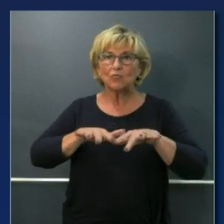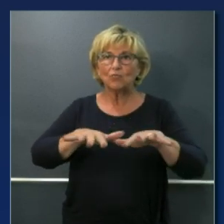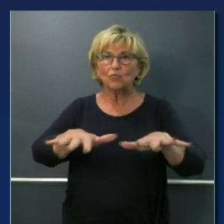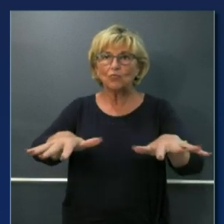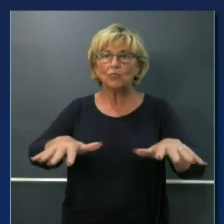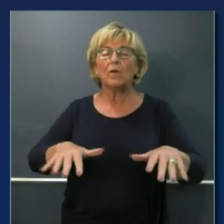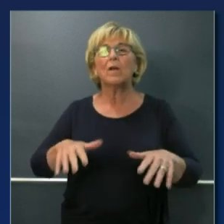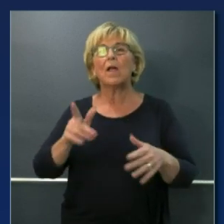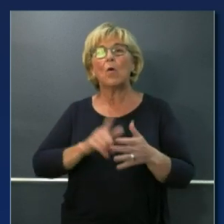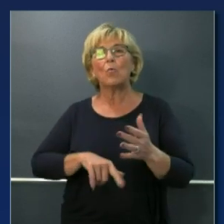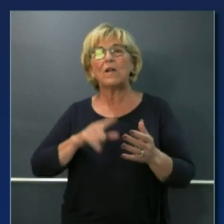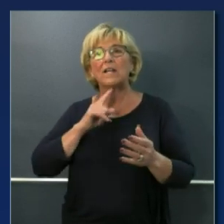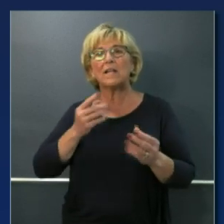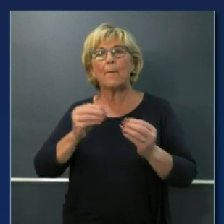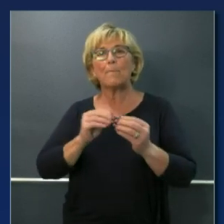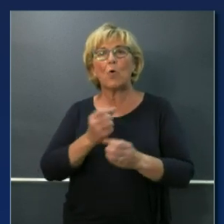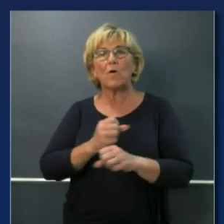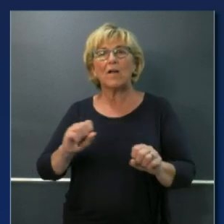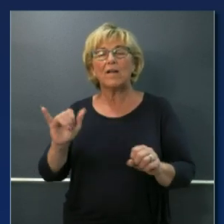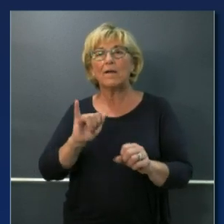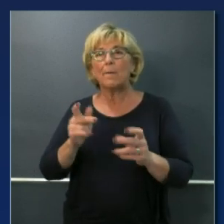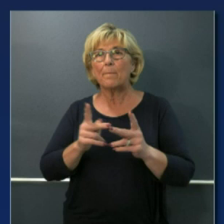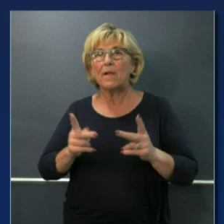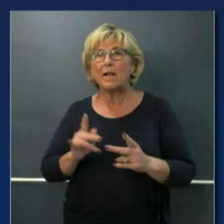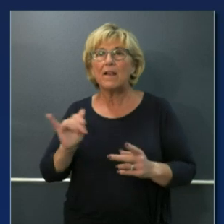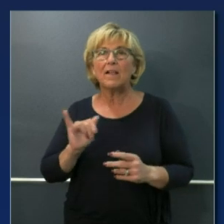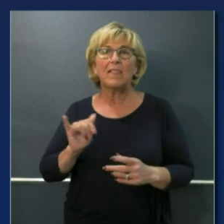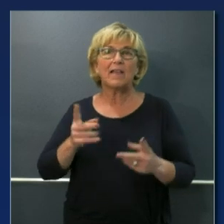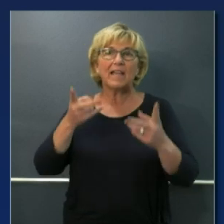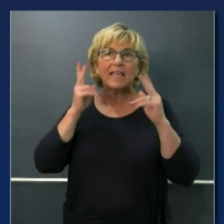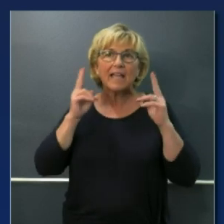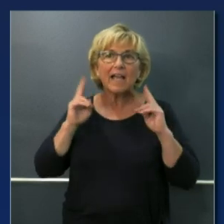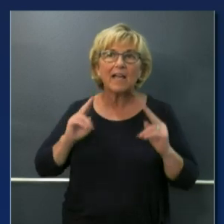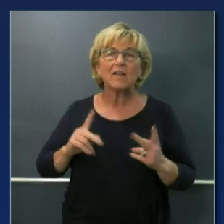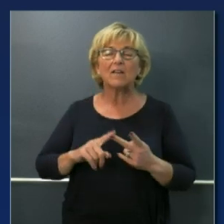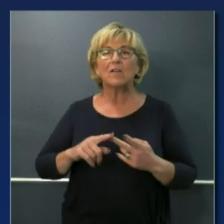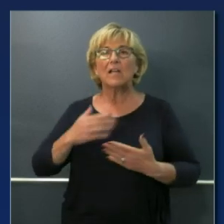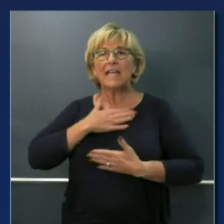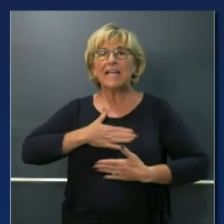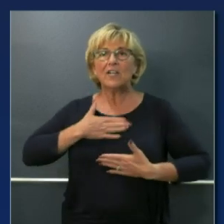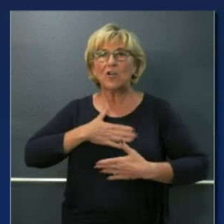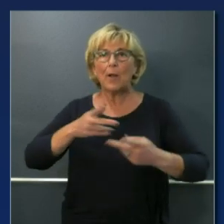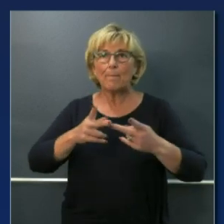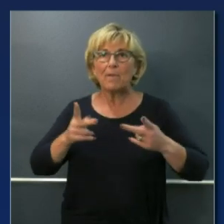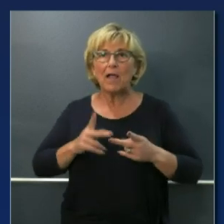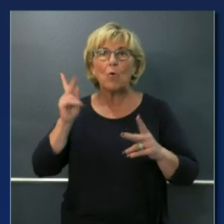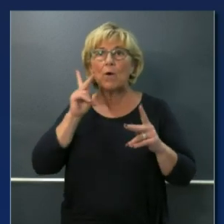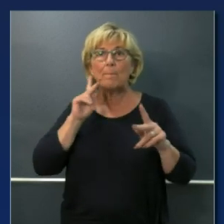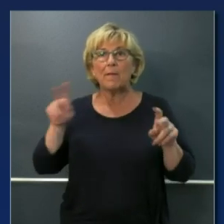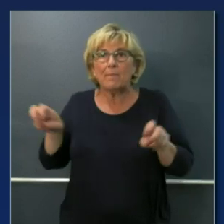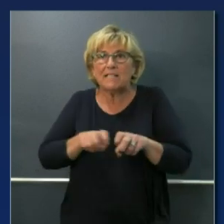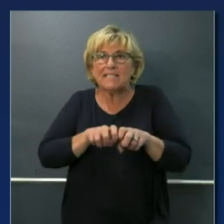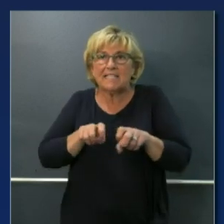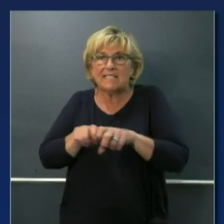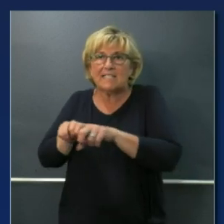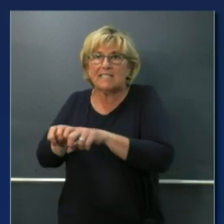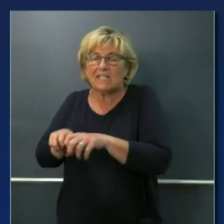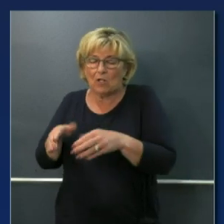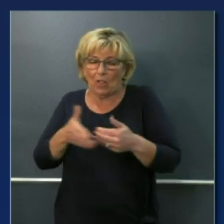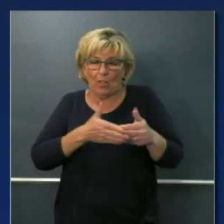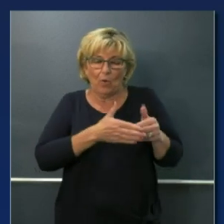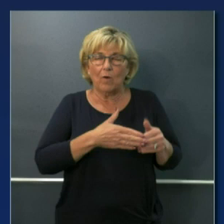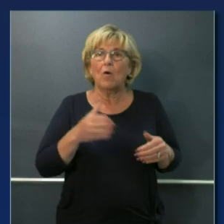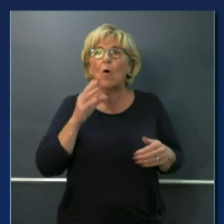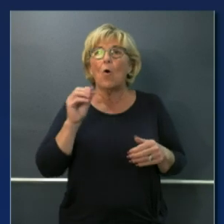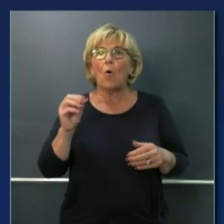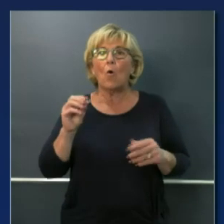about what's safe for folks. So these include places like personal hair care places, entertainment venues where people are sitting closer together, and